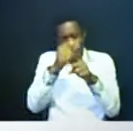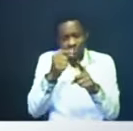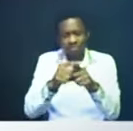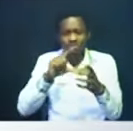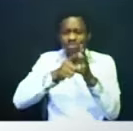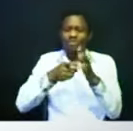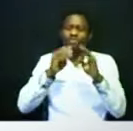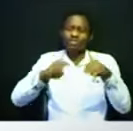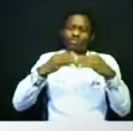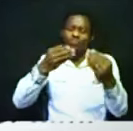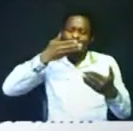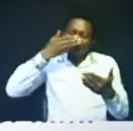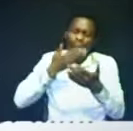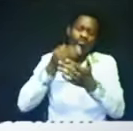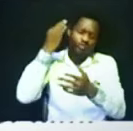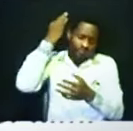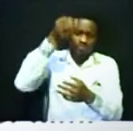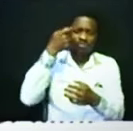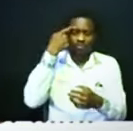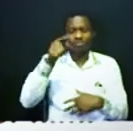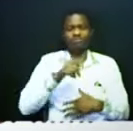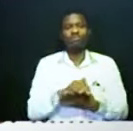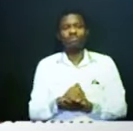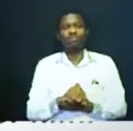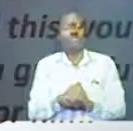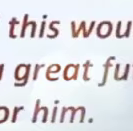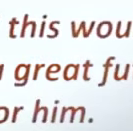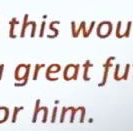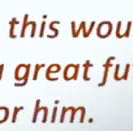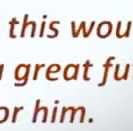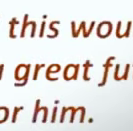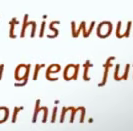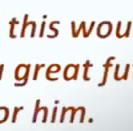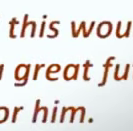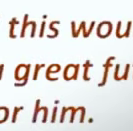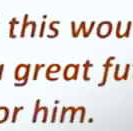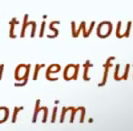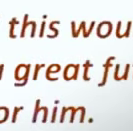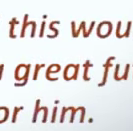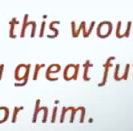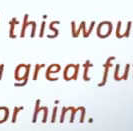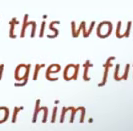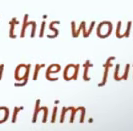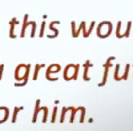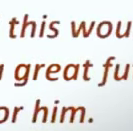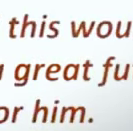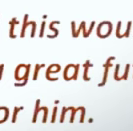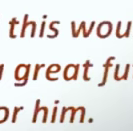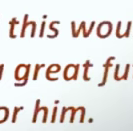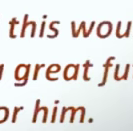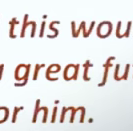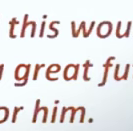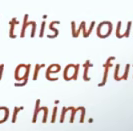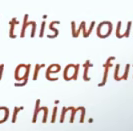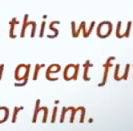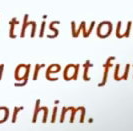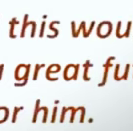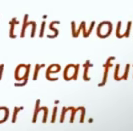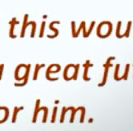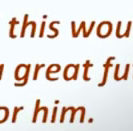Because inherent in the word is the life transforming power of God.